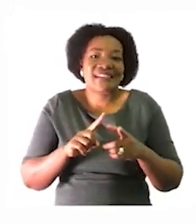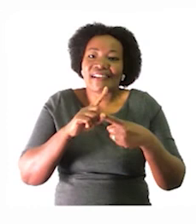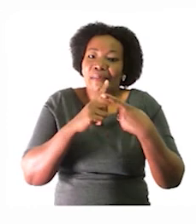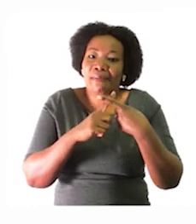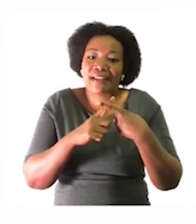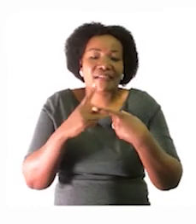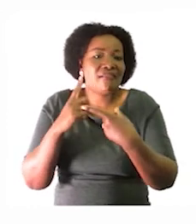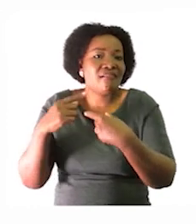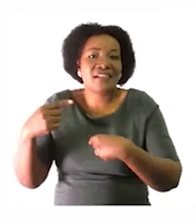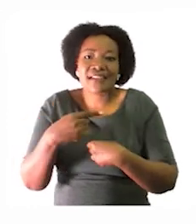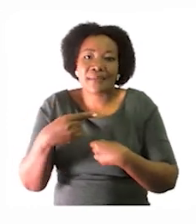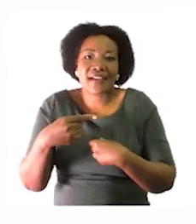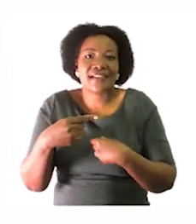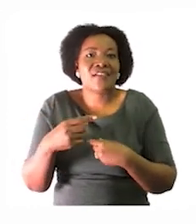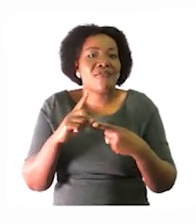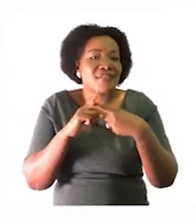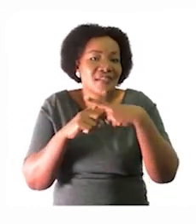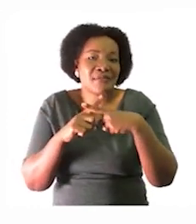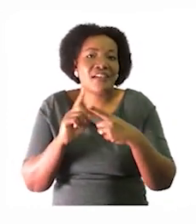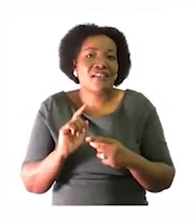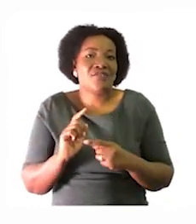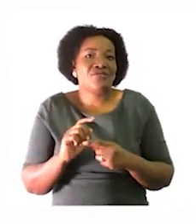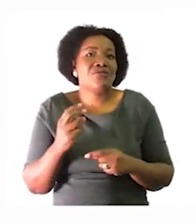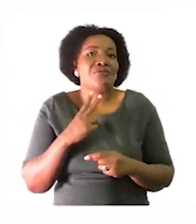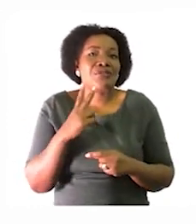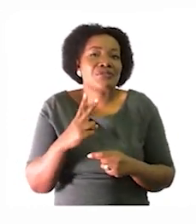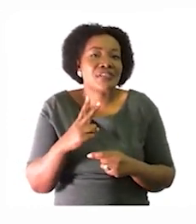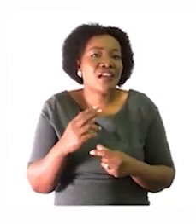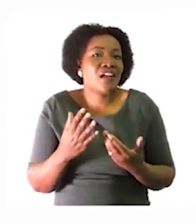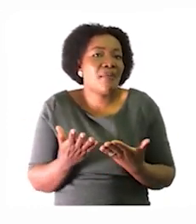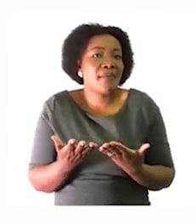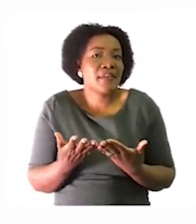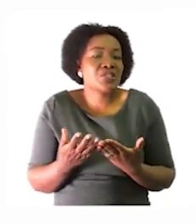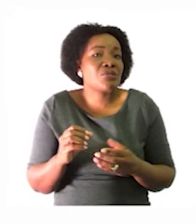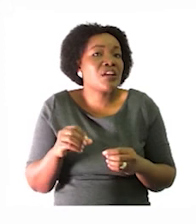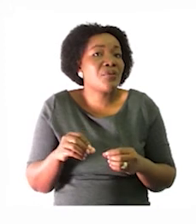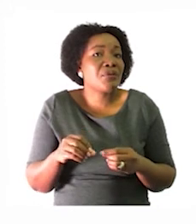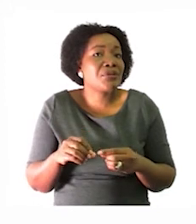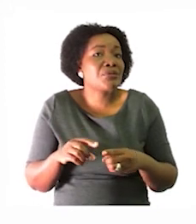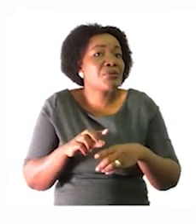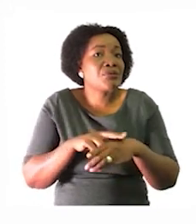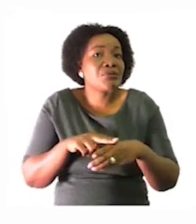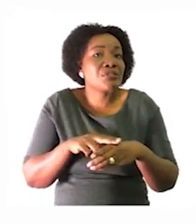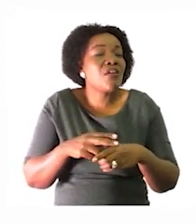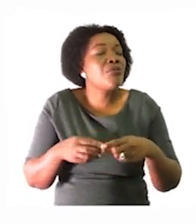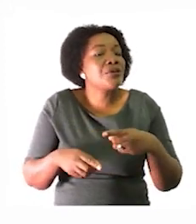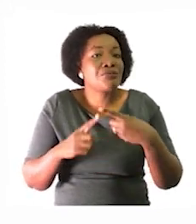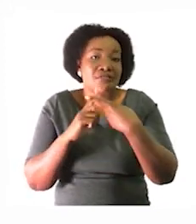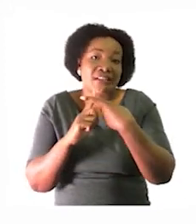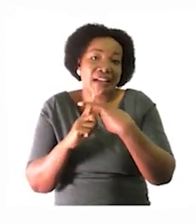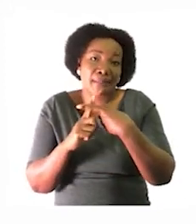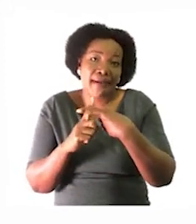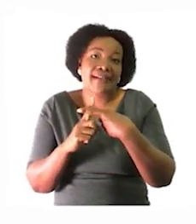find out how much money he's spending, so we are going to use, an addition. We have